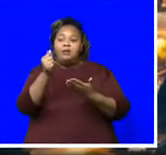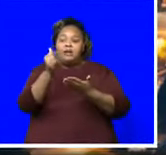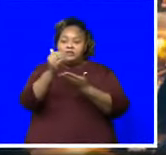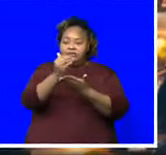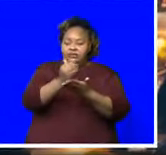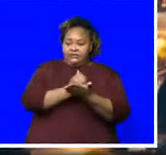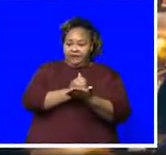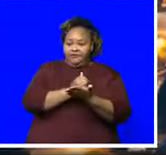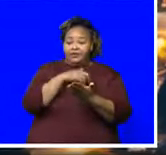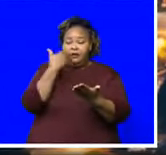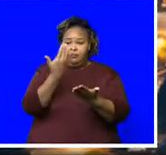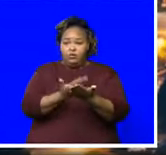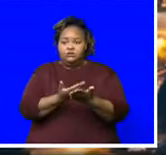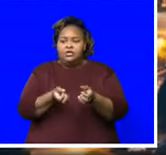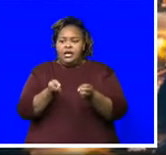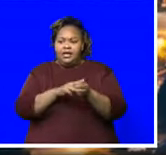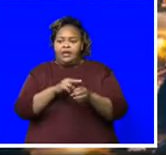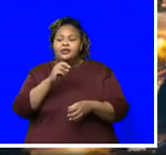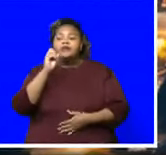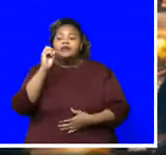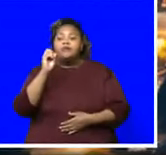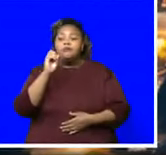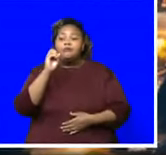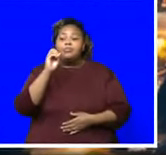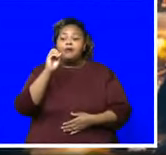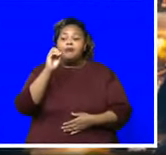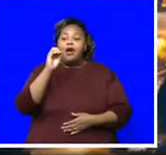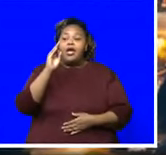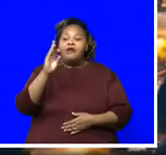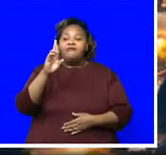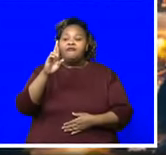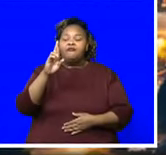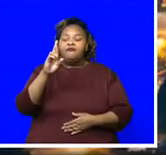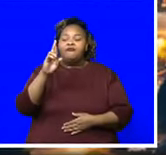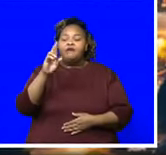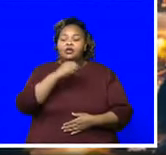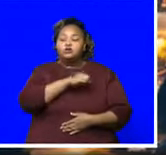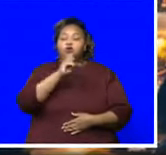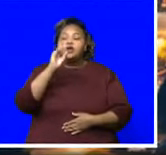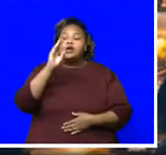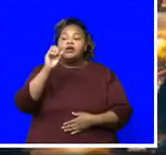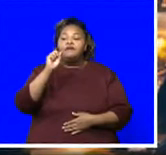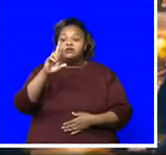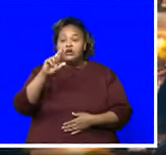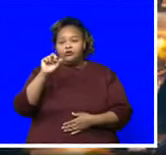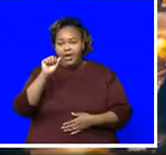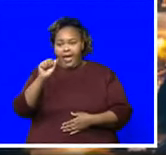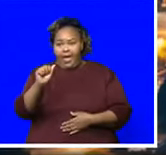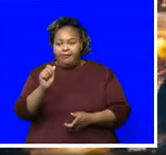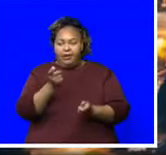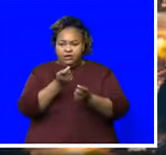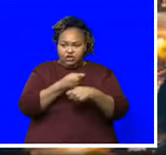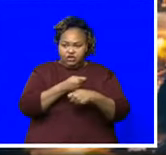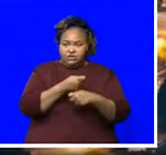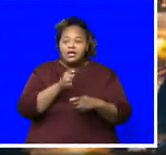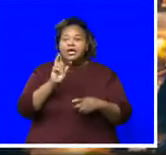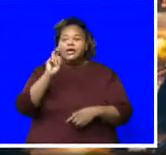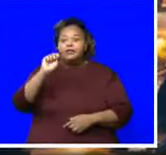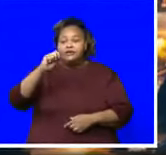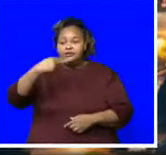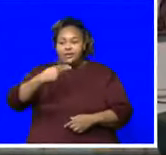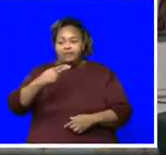netinguquko letifunake kwentiwa yinkampani yahulumende lebukeke tinkampani tetimali. Lo mhlangano ubheke ukuthi ugcine ngalwesine.